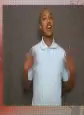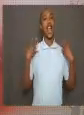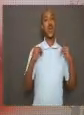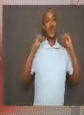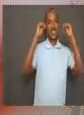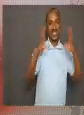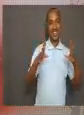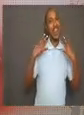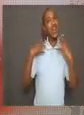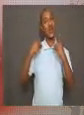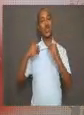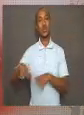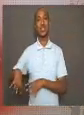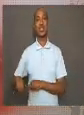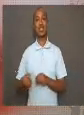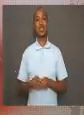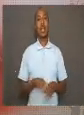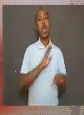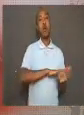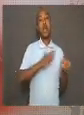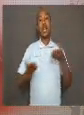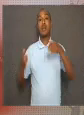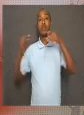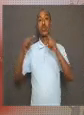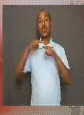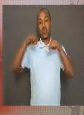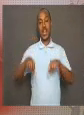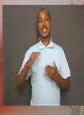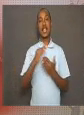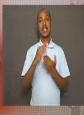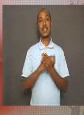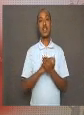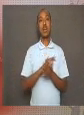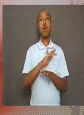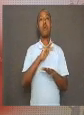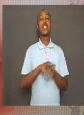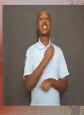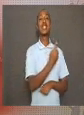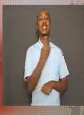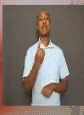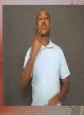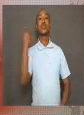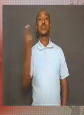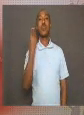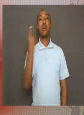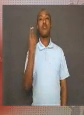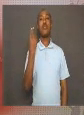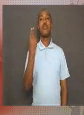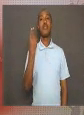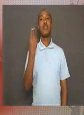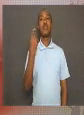Hello, teacher. Hello, students. Welcome to today's lesson on some uses of